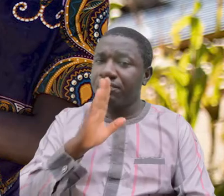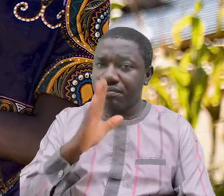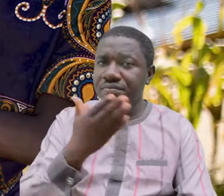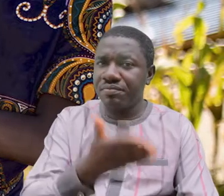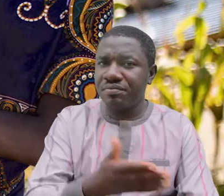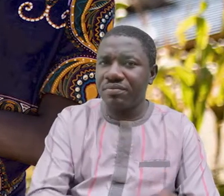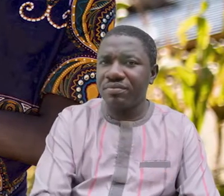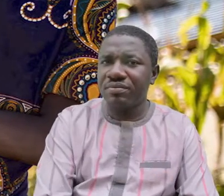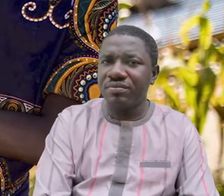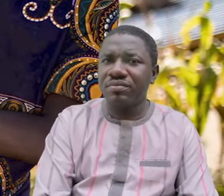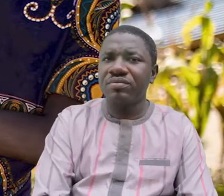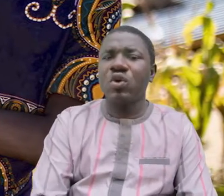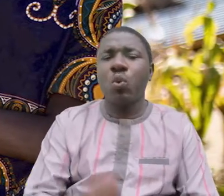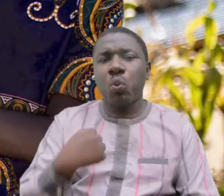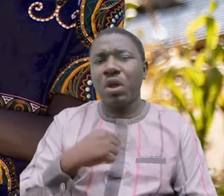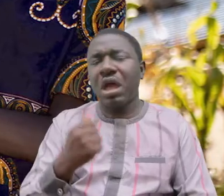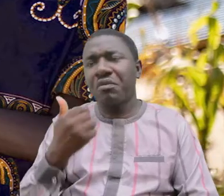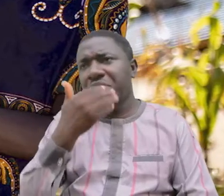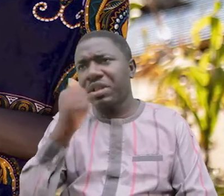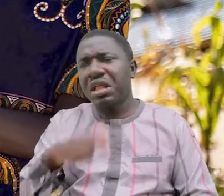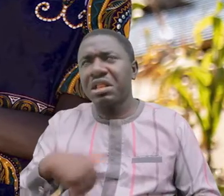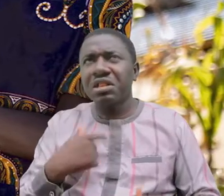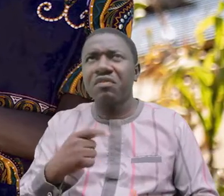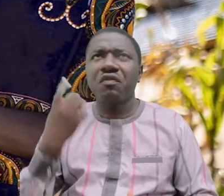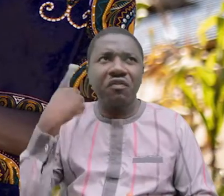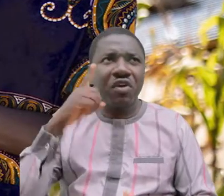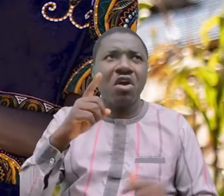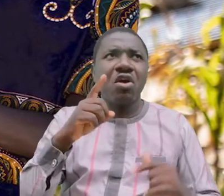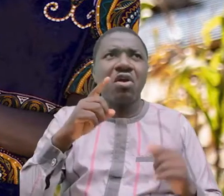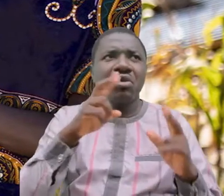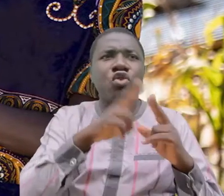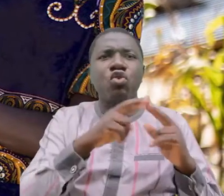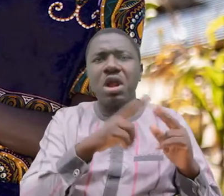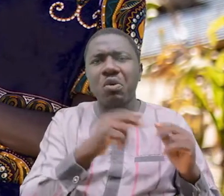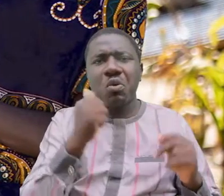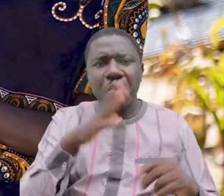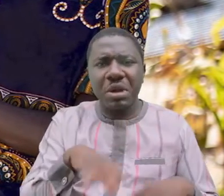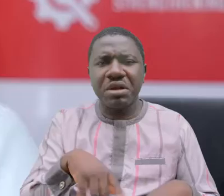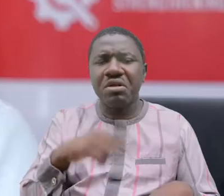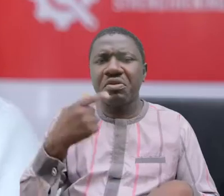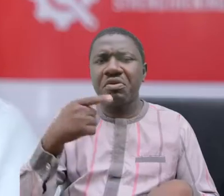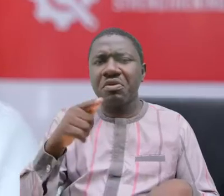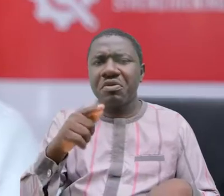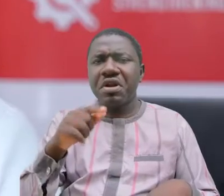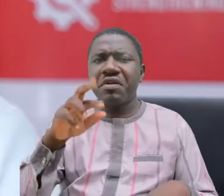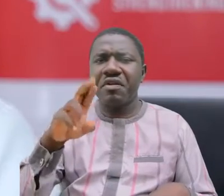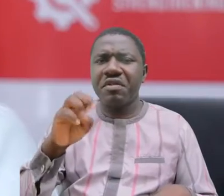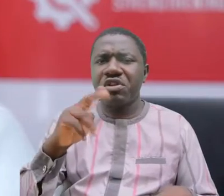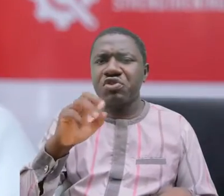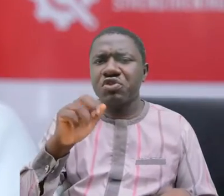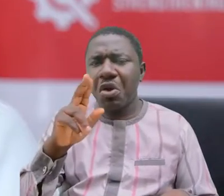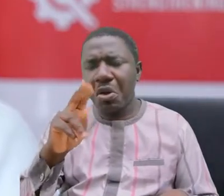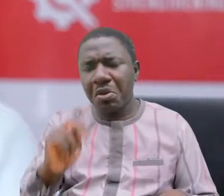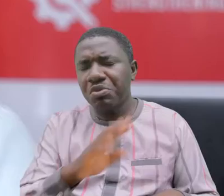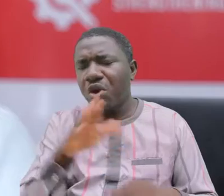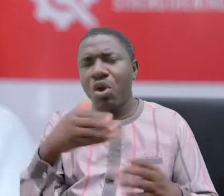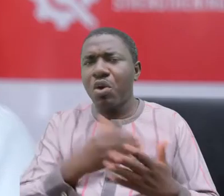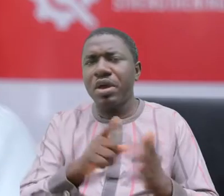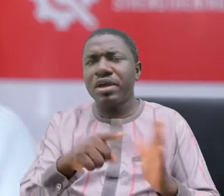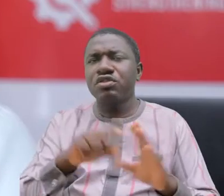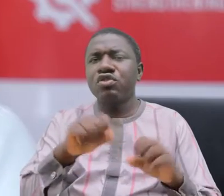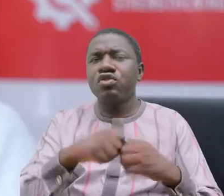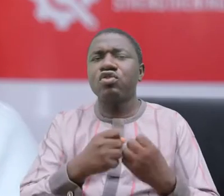existed. MAMSA was social protection. Better Life for Rural Women was social protection. The Green Revolution was social protection. All of